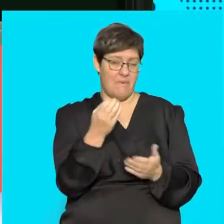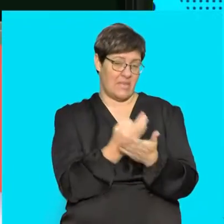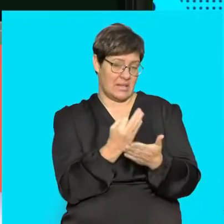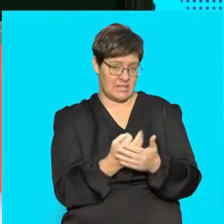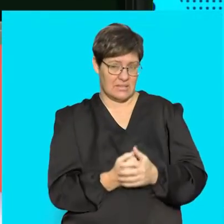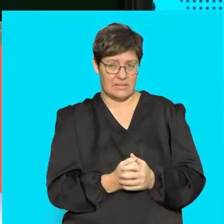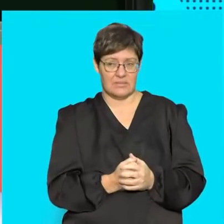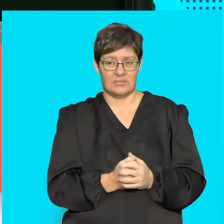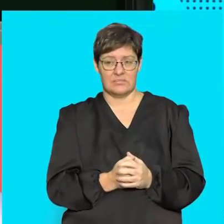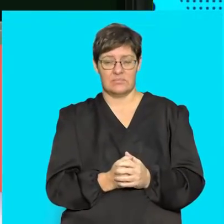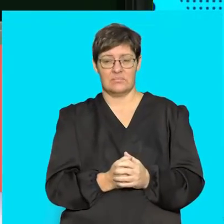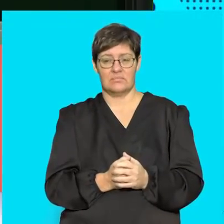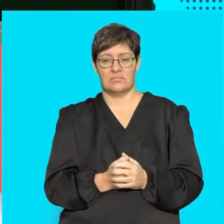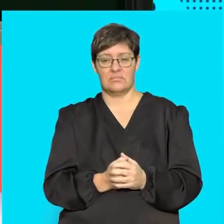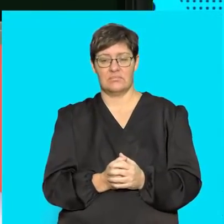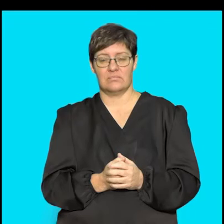these factors.